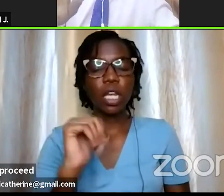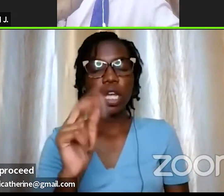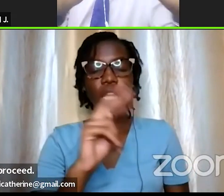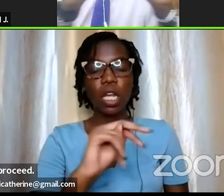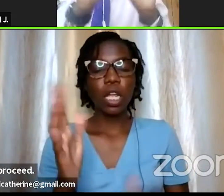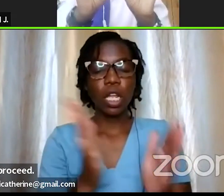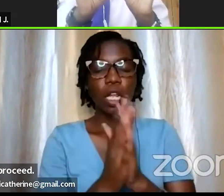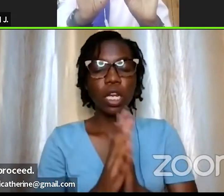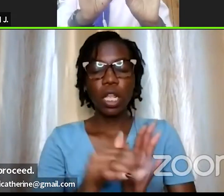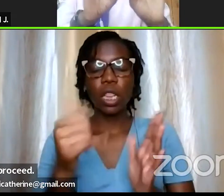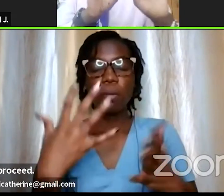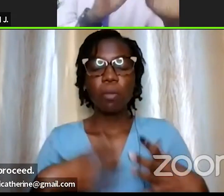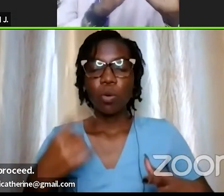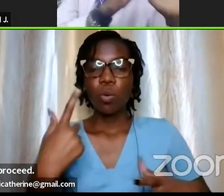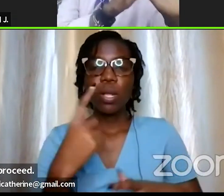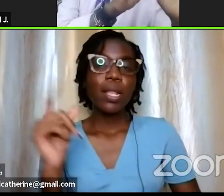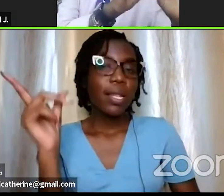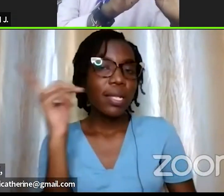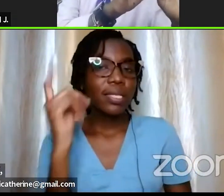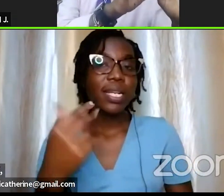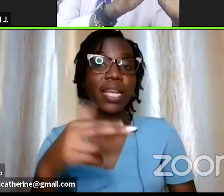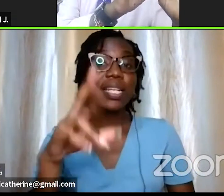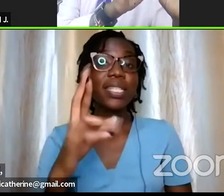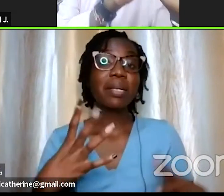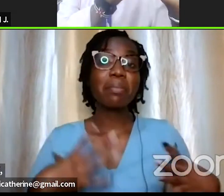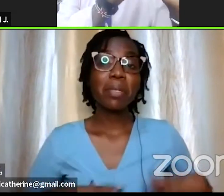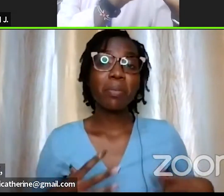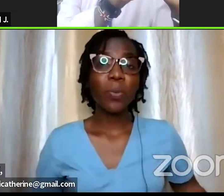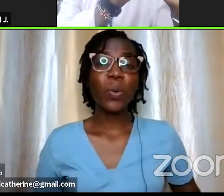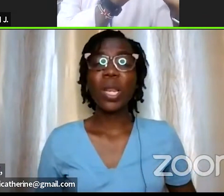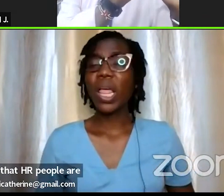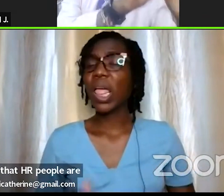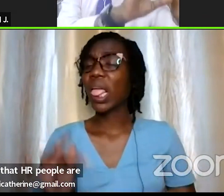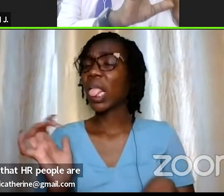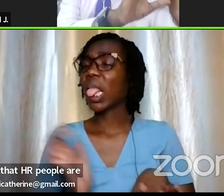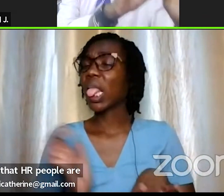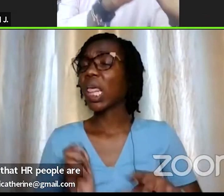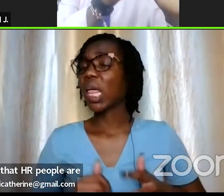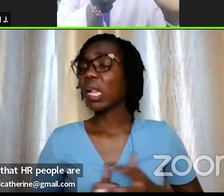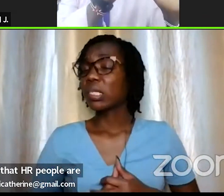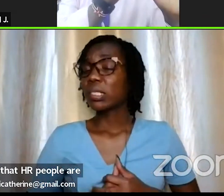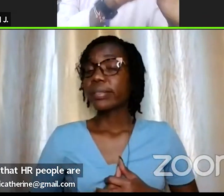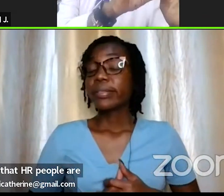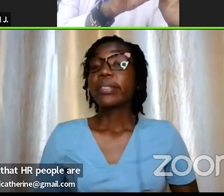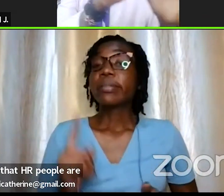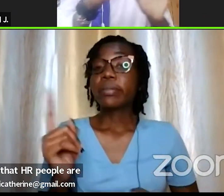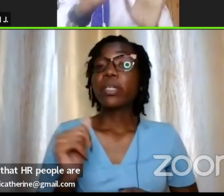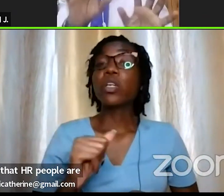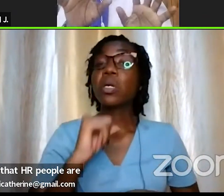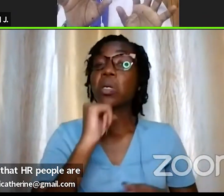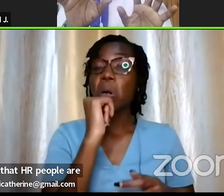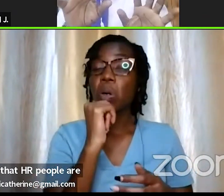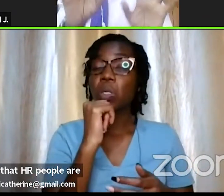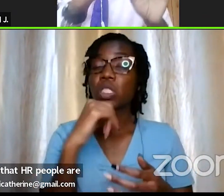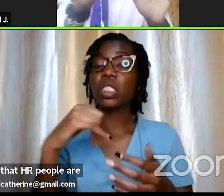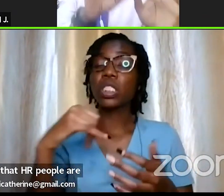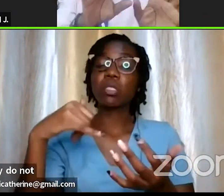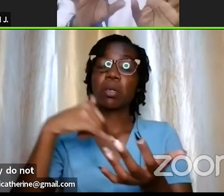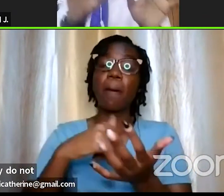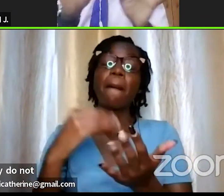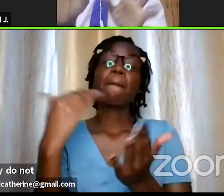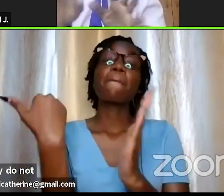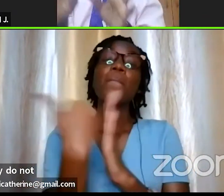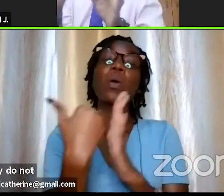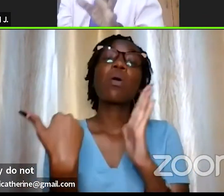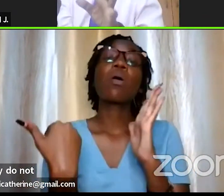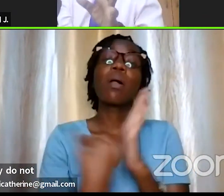the fellow listeners, that HR people are reactive people. They do not initiate programs. They